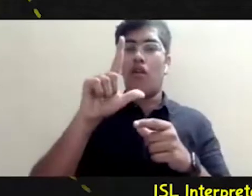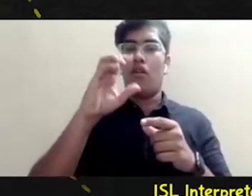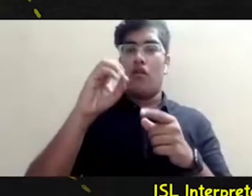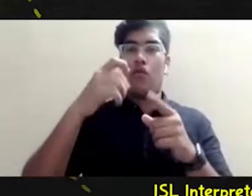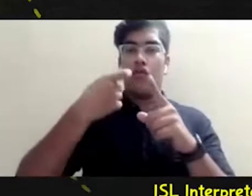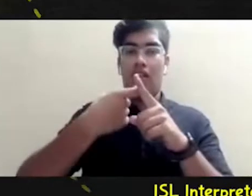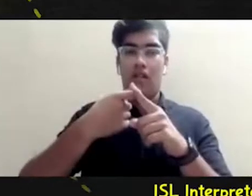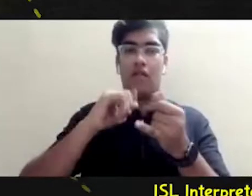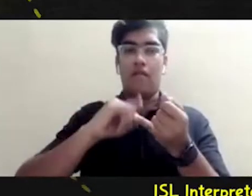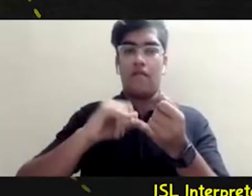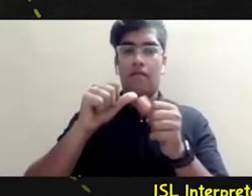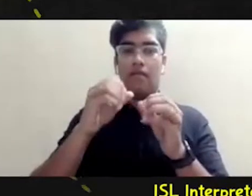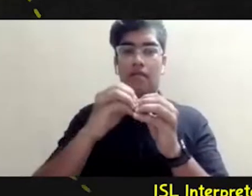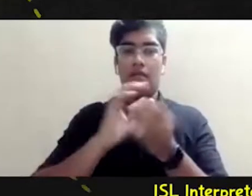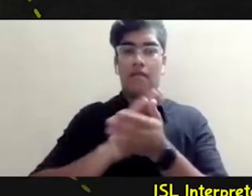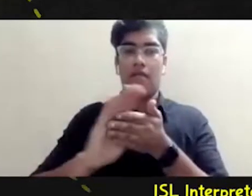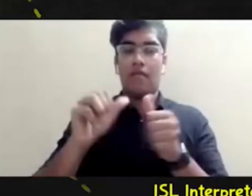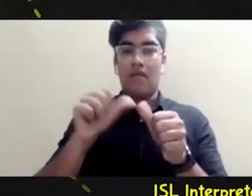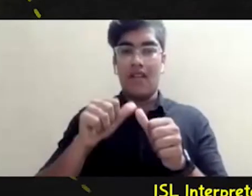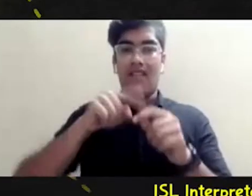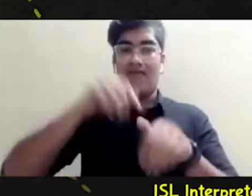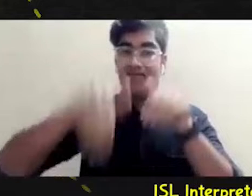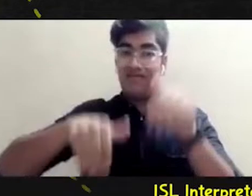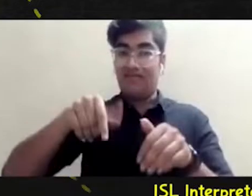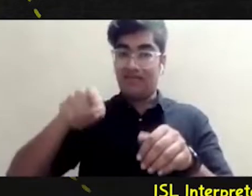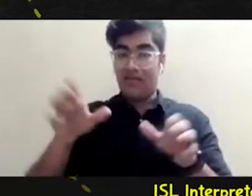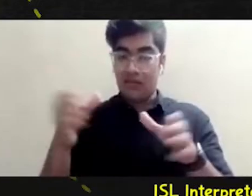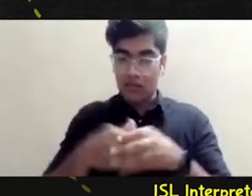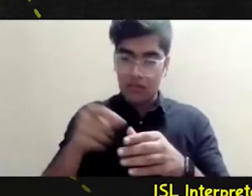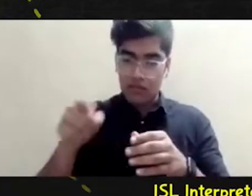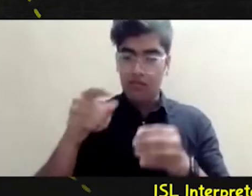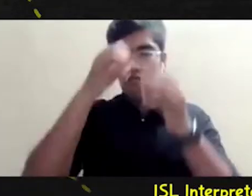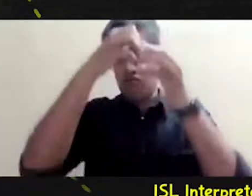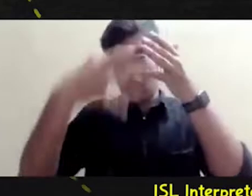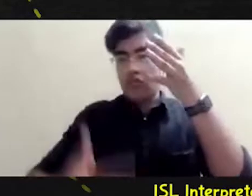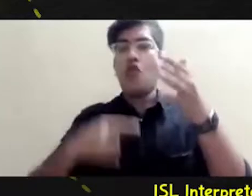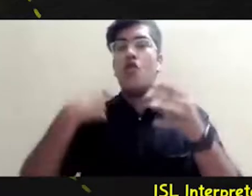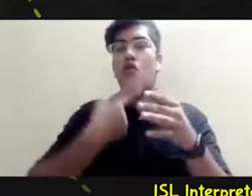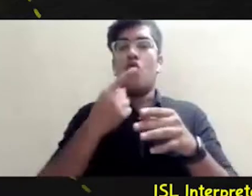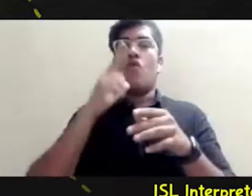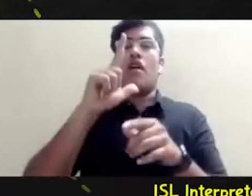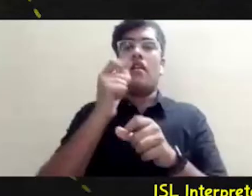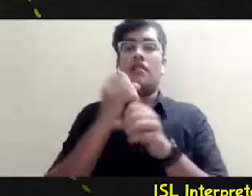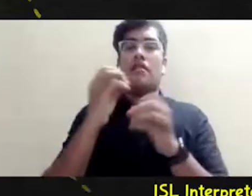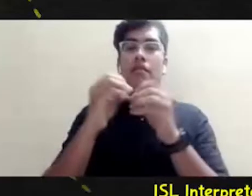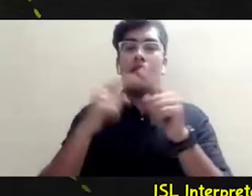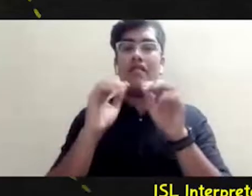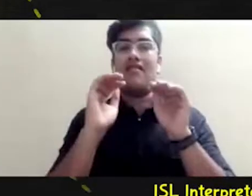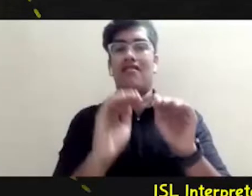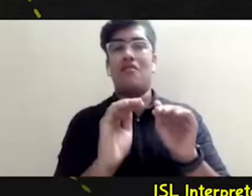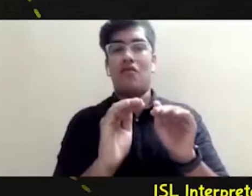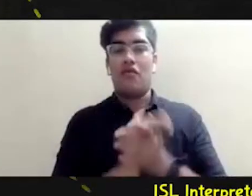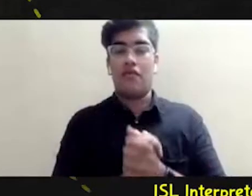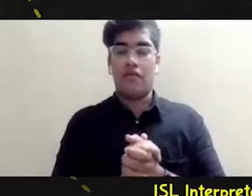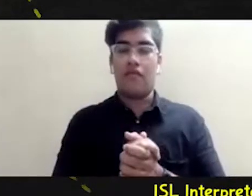plus rights, right? And the idea there was you have a carrot and stick initiative. You have given the stick to all the MPs